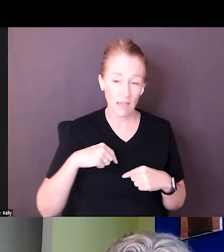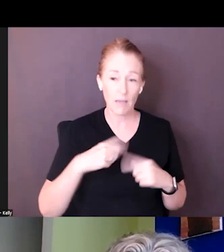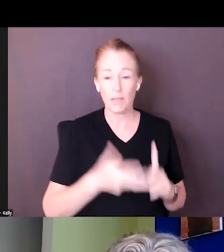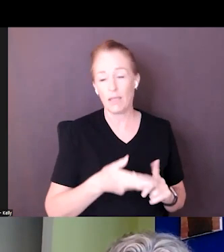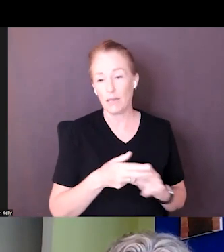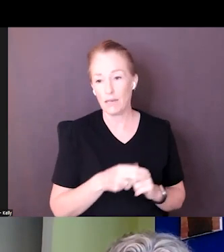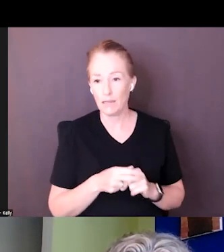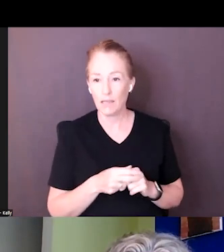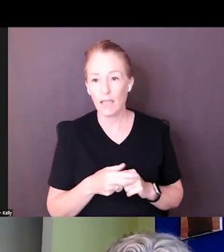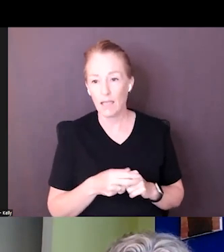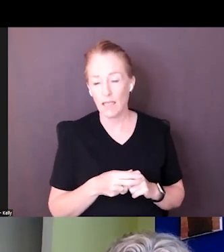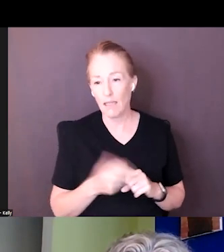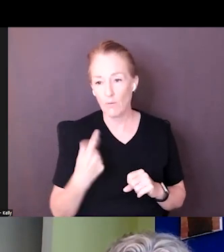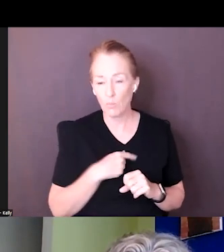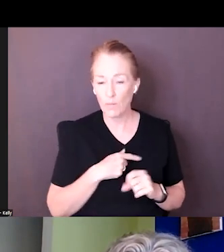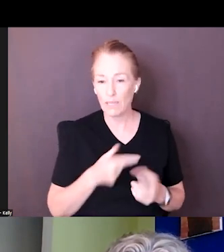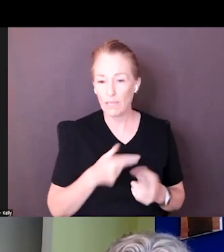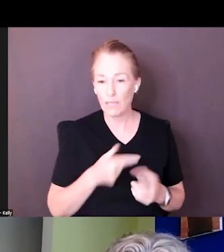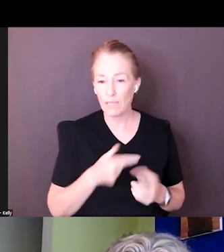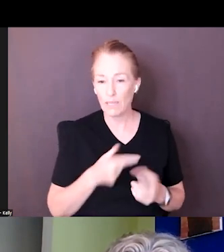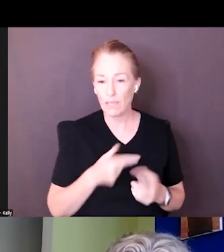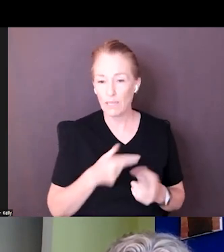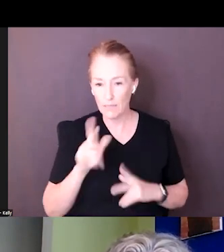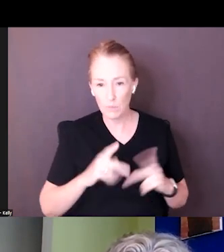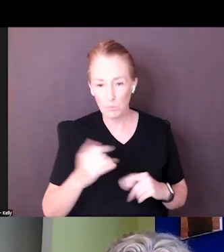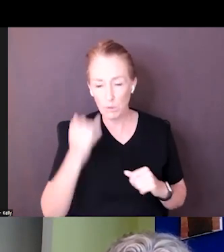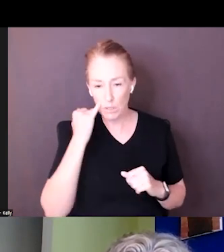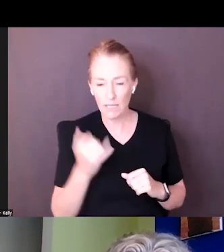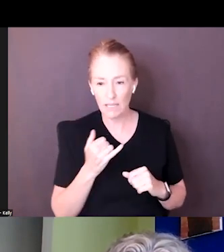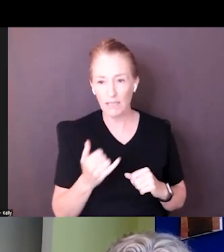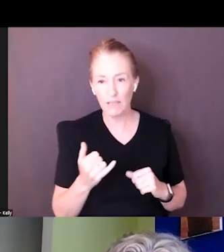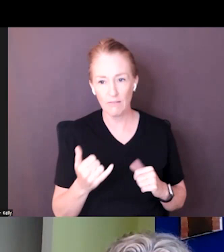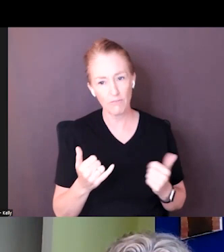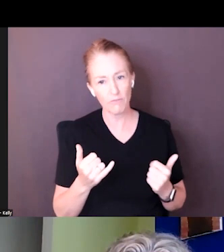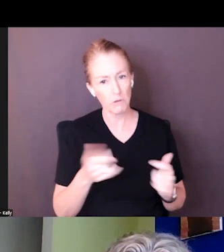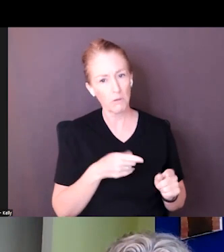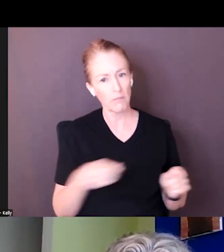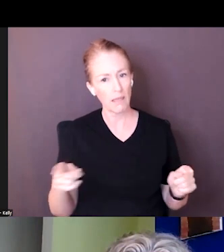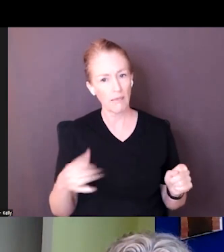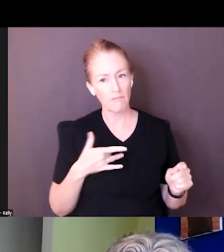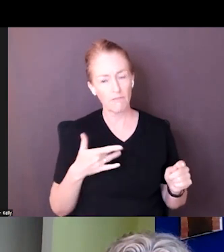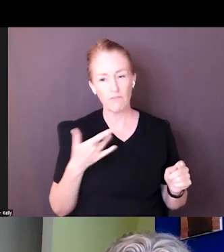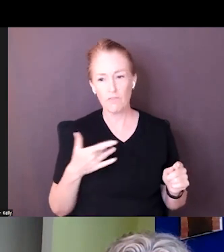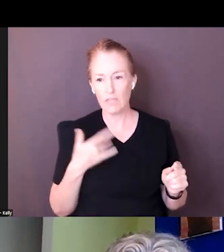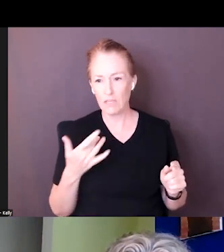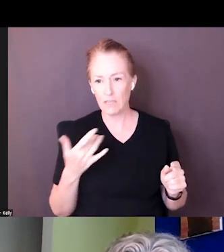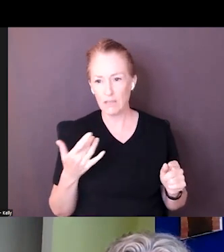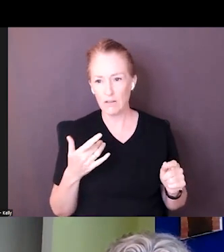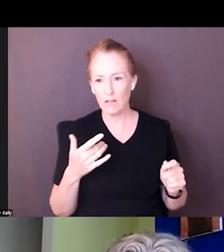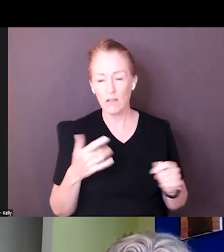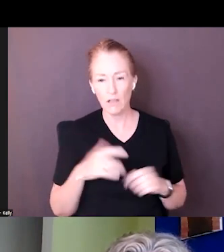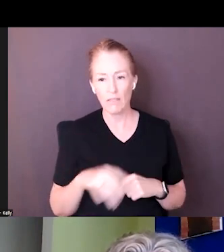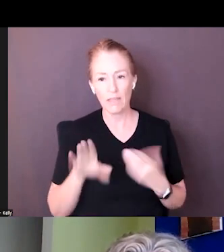invite people back to us if they seem relatively confident that the event was a death by suicide, and they